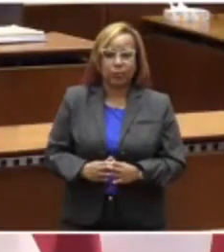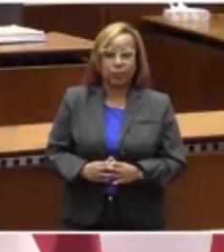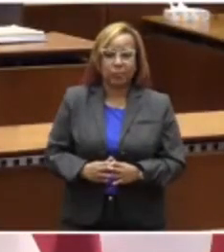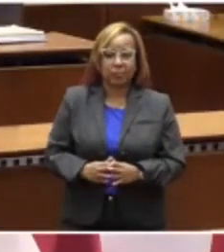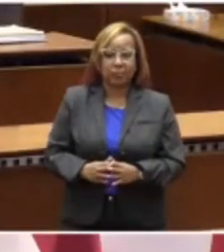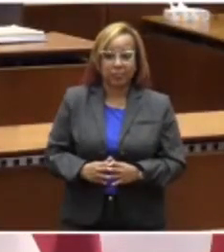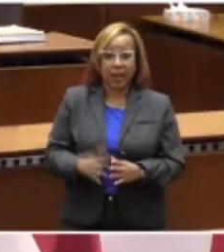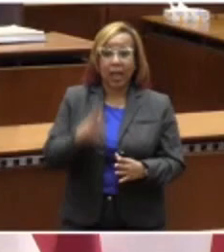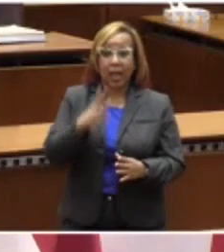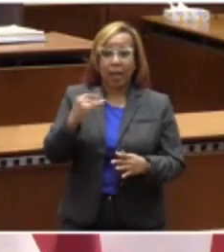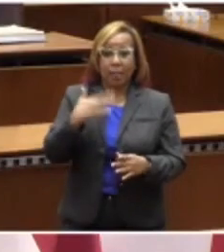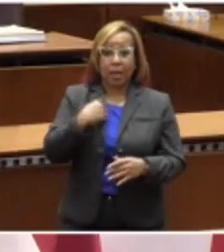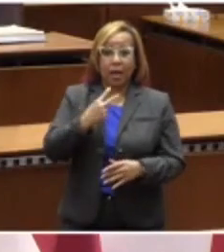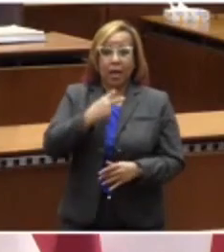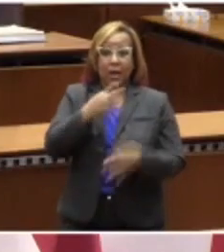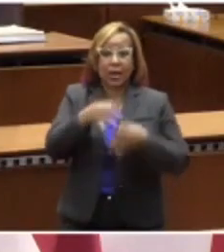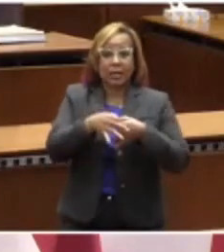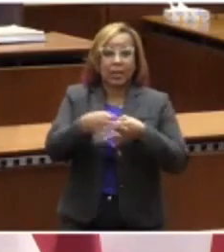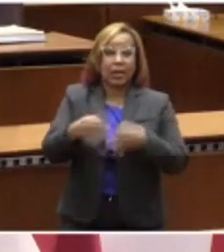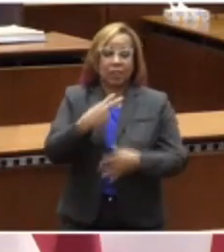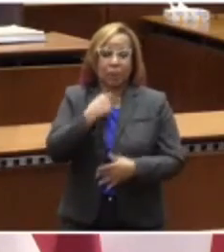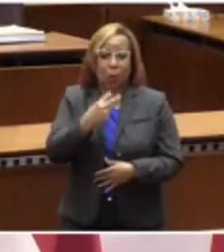And a delayed voice.